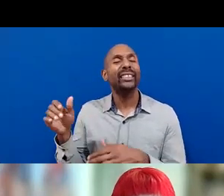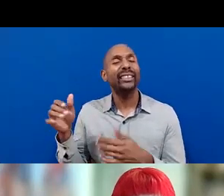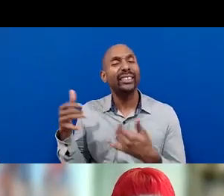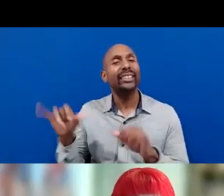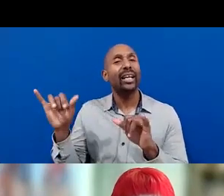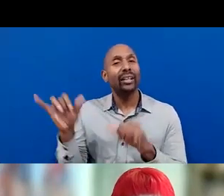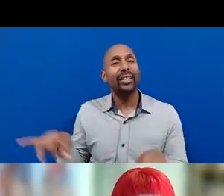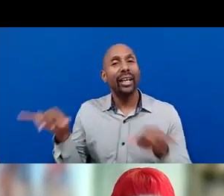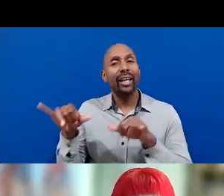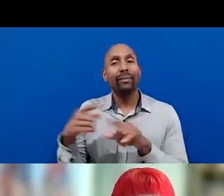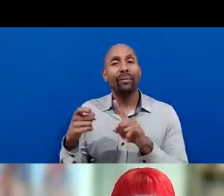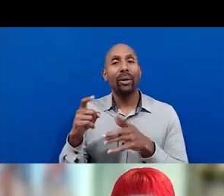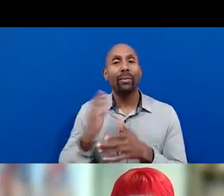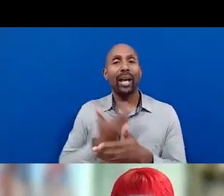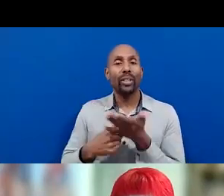time.